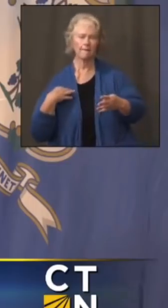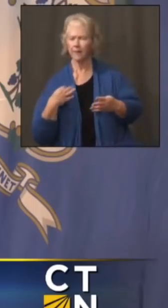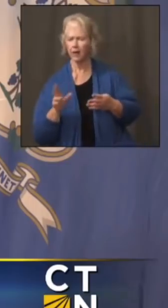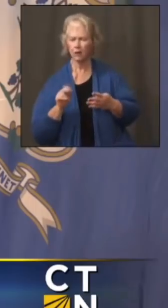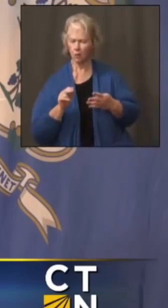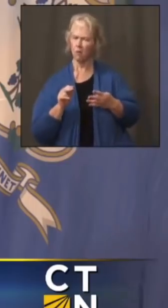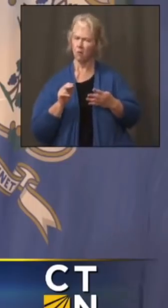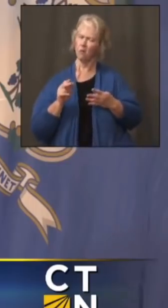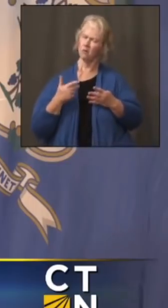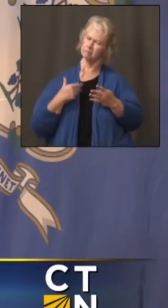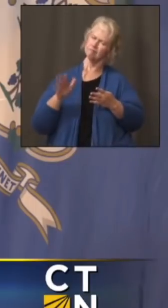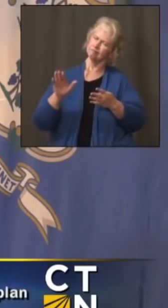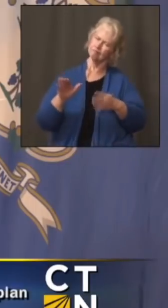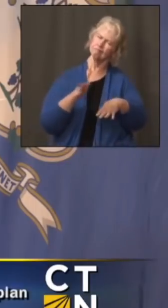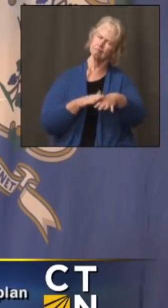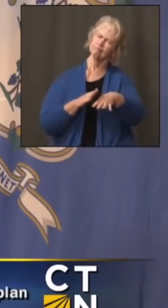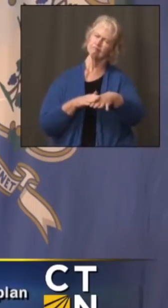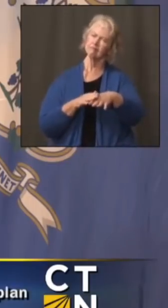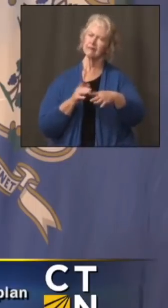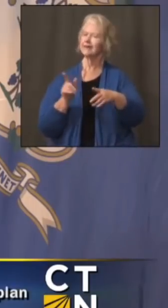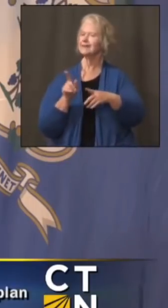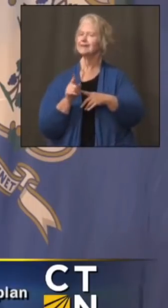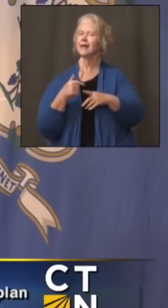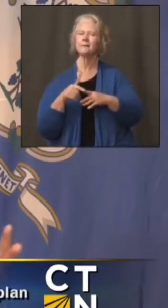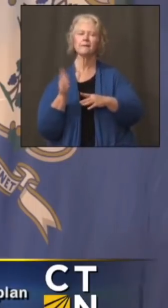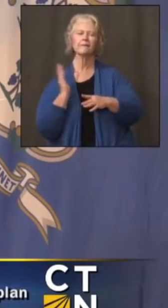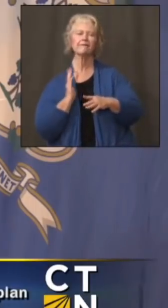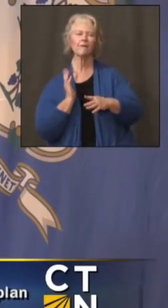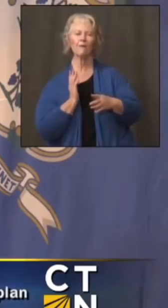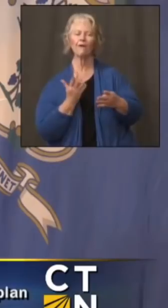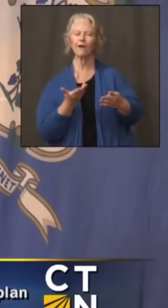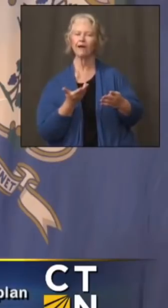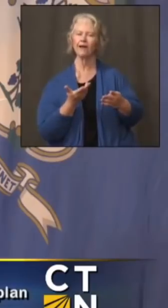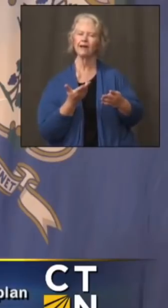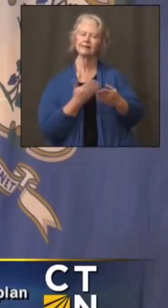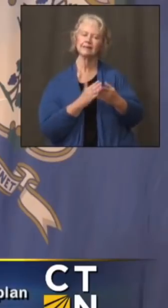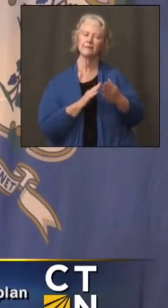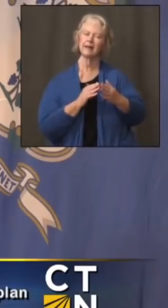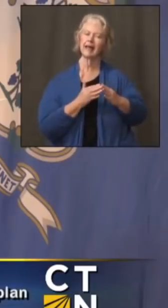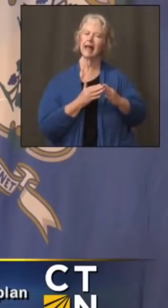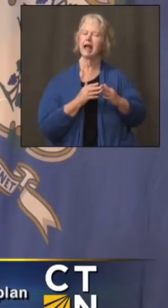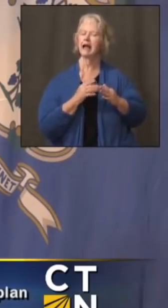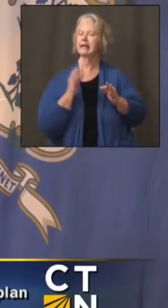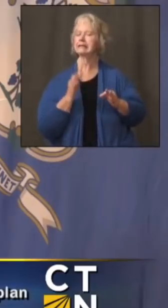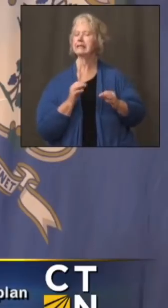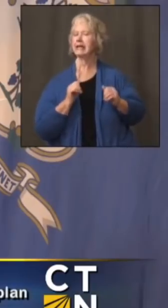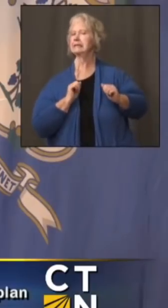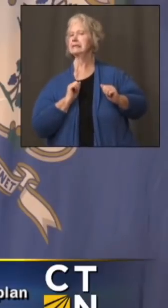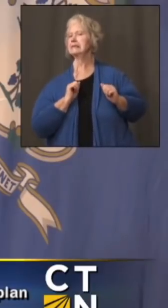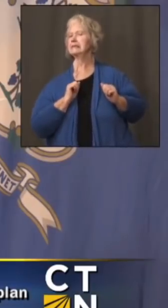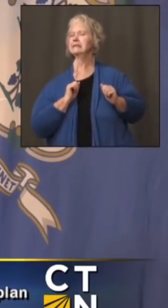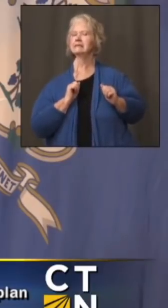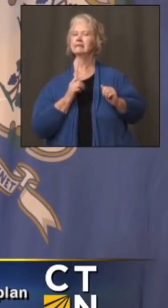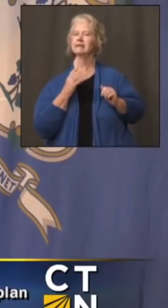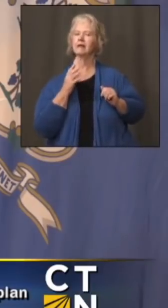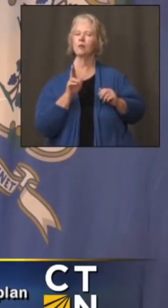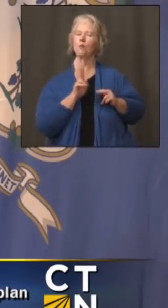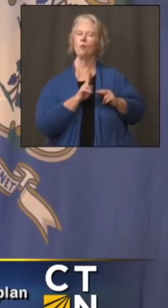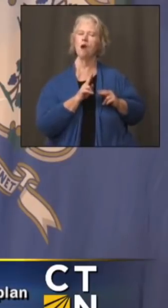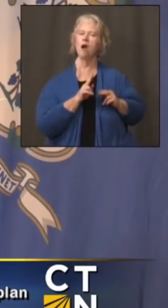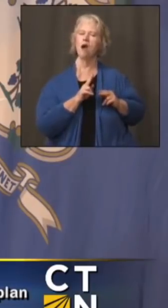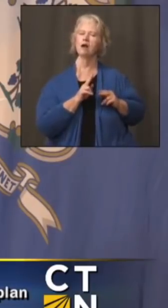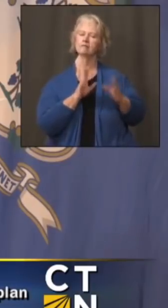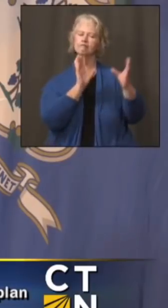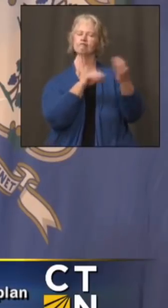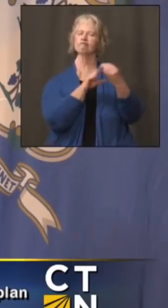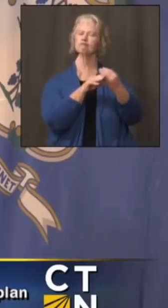that. Just the same way you saw a number of towns decide to go to distance learning in their schools during the